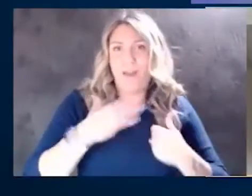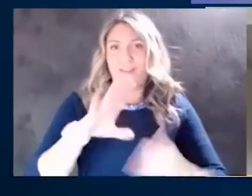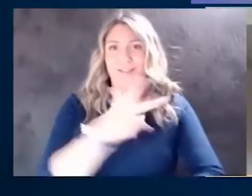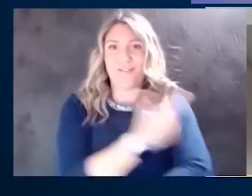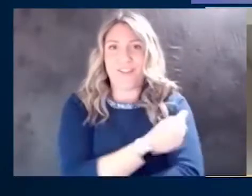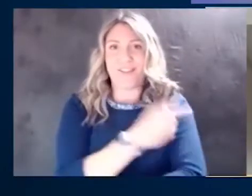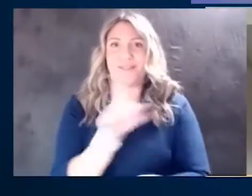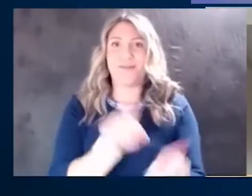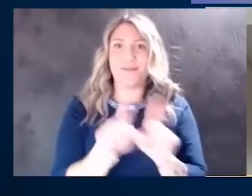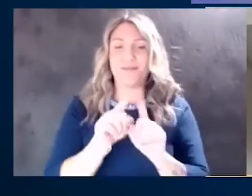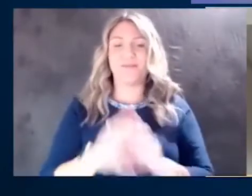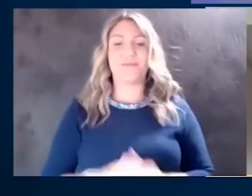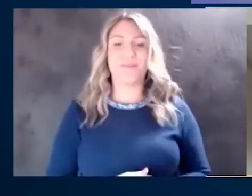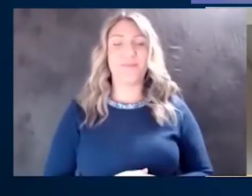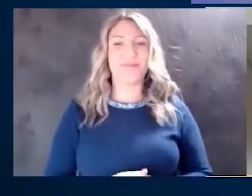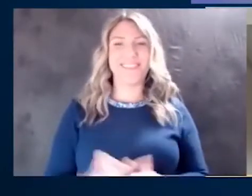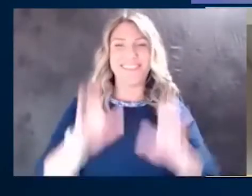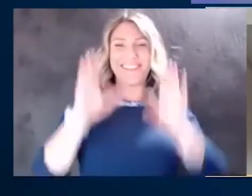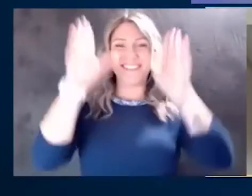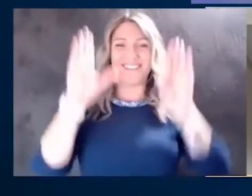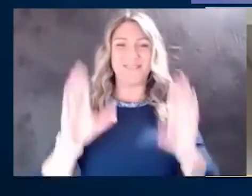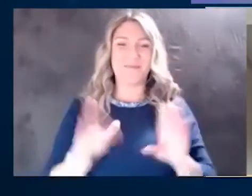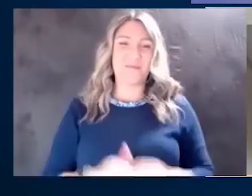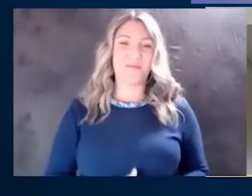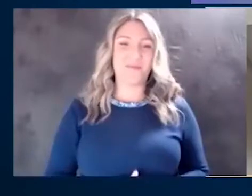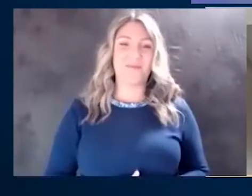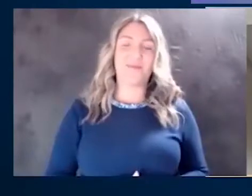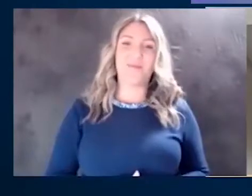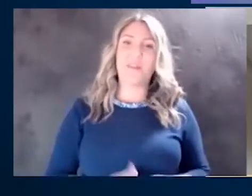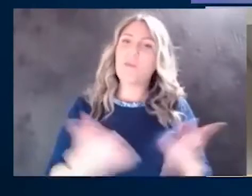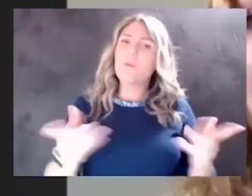Well, that's outstanding. So what do you like to do at school?